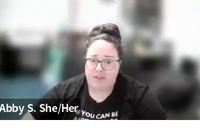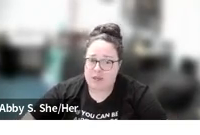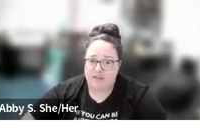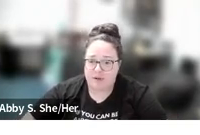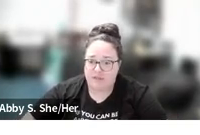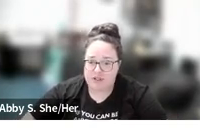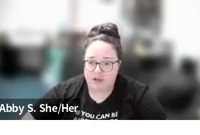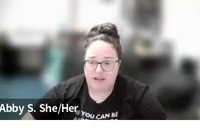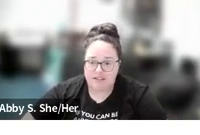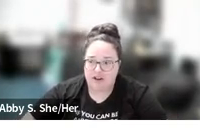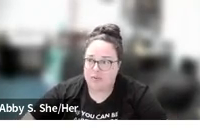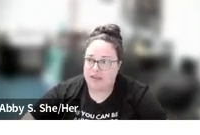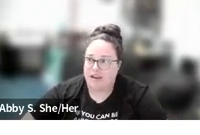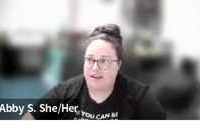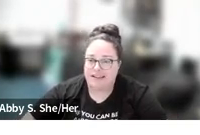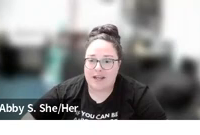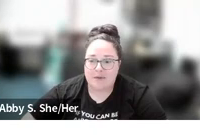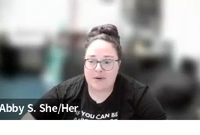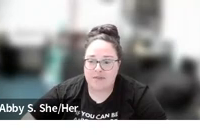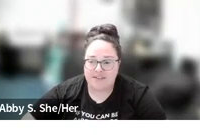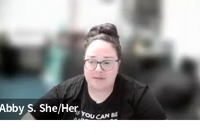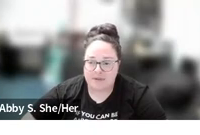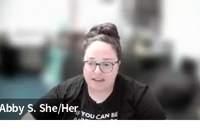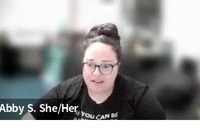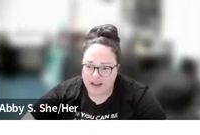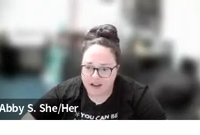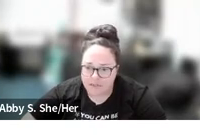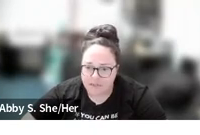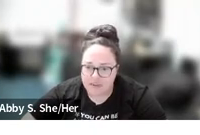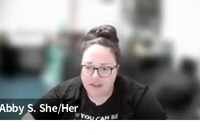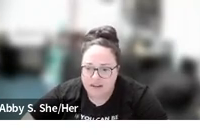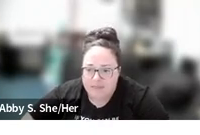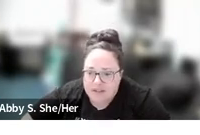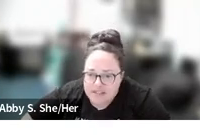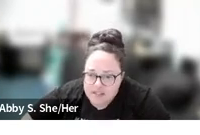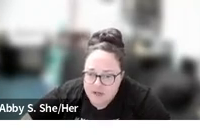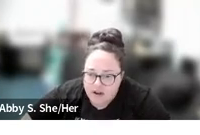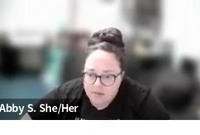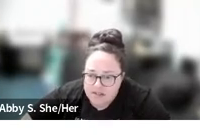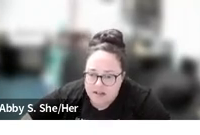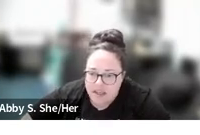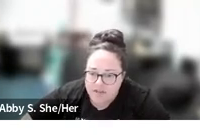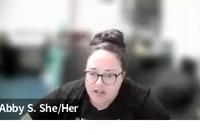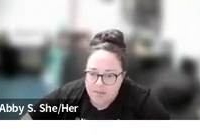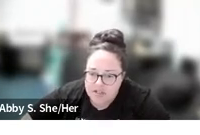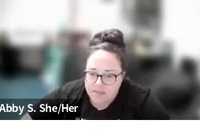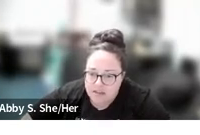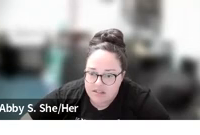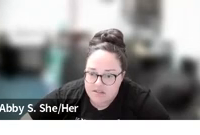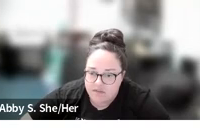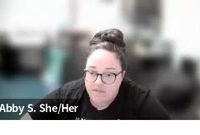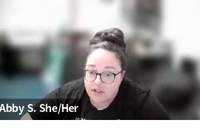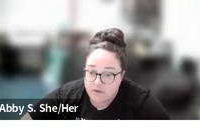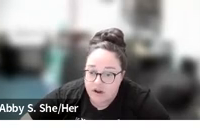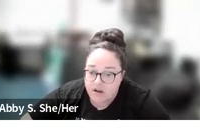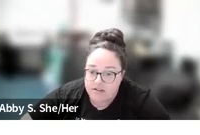And thank you everyone for joining us. Sorry, we kind of went over a little bit. And Bethany says, when I call my son, I have an option to make